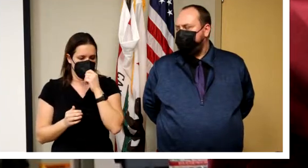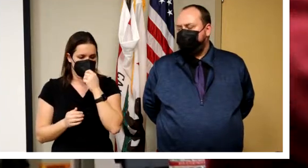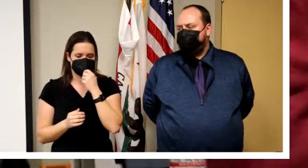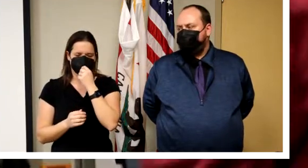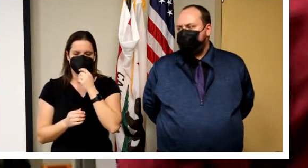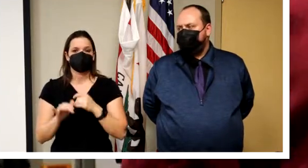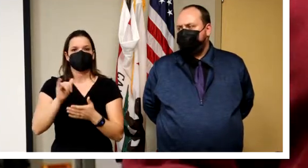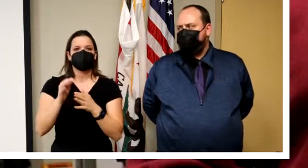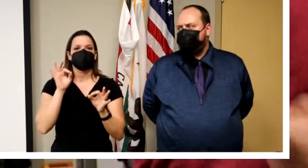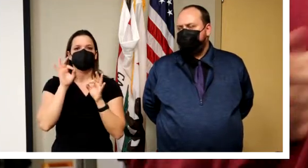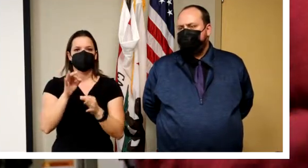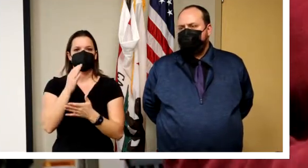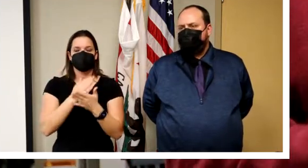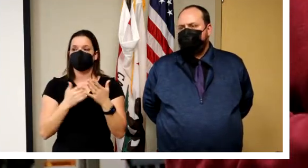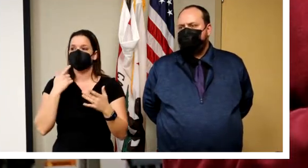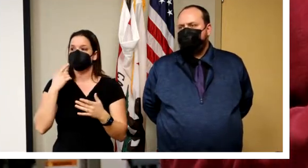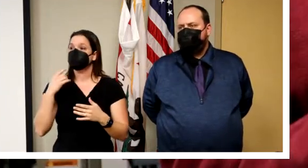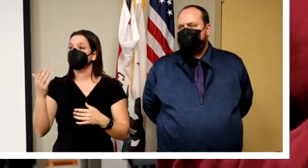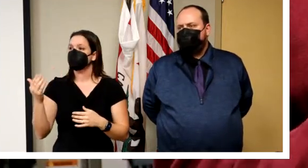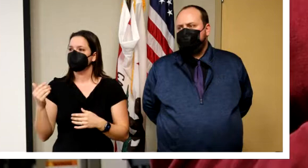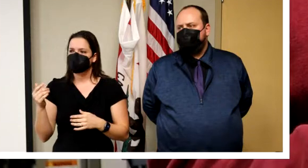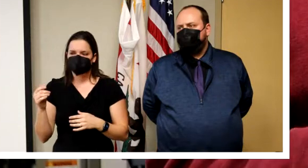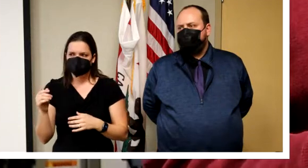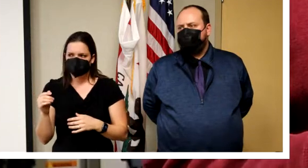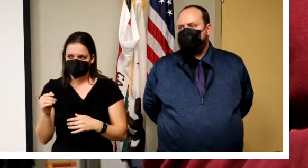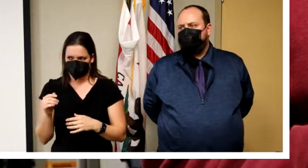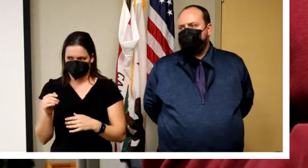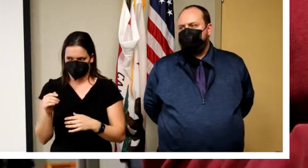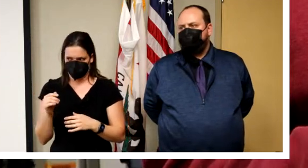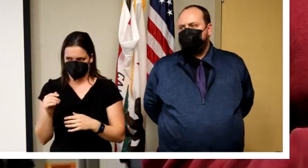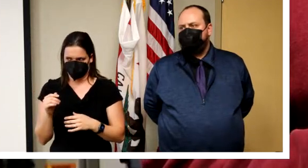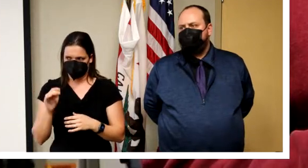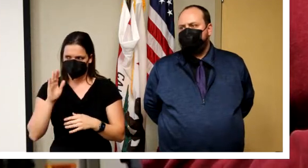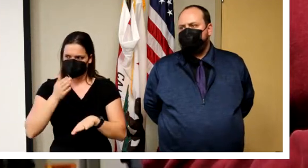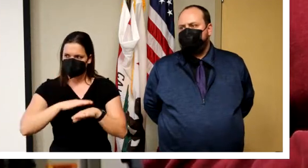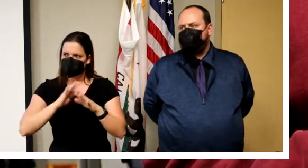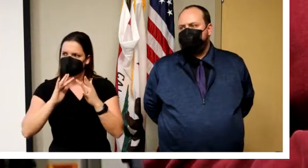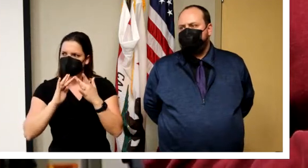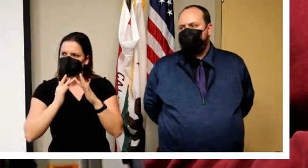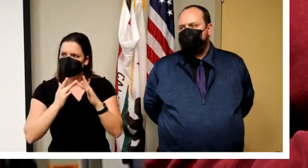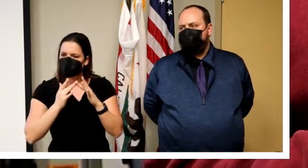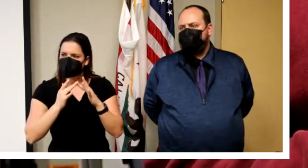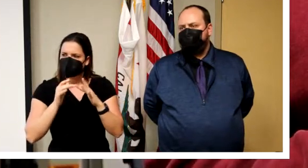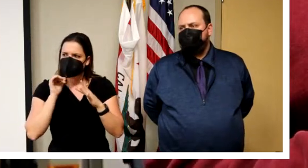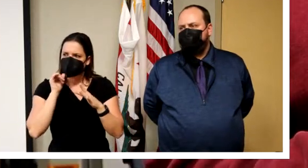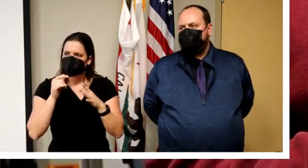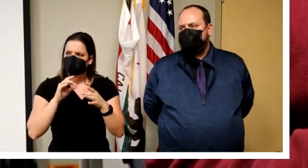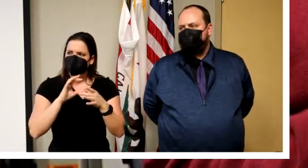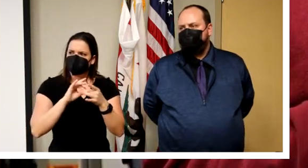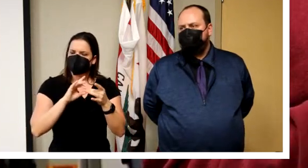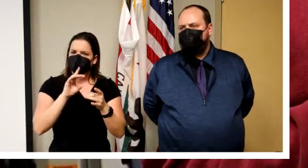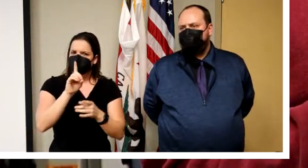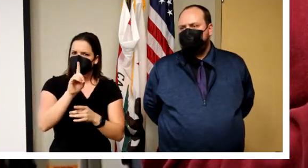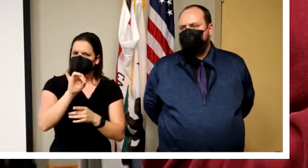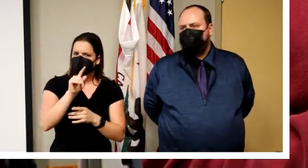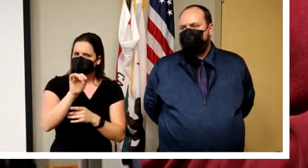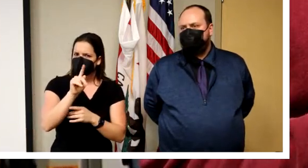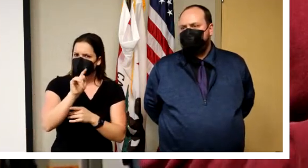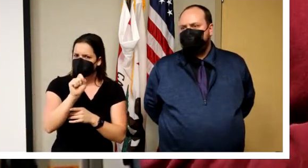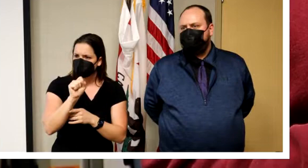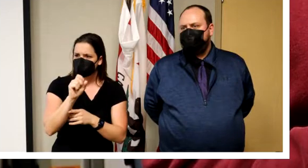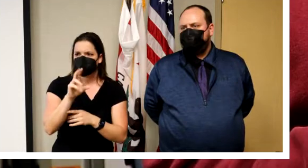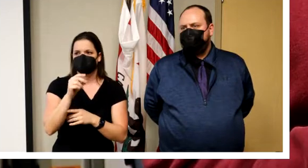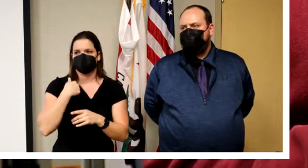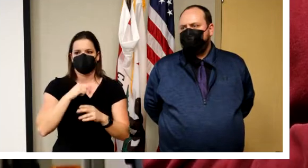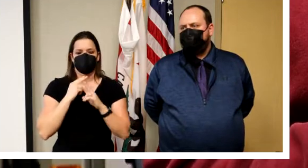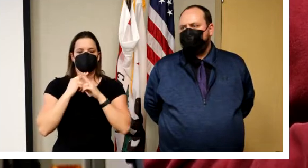say next. Oh, I'm sorry. Yes, go ahead. On your website, do you not refer to them as districts? No, zones? we